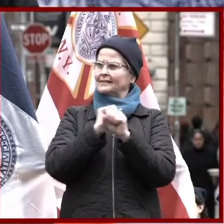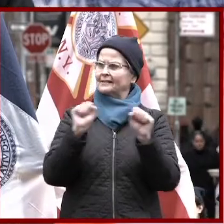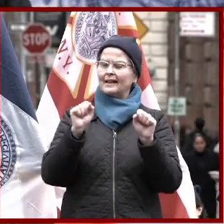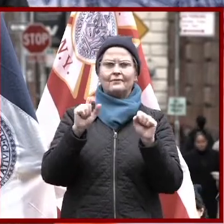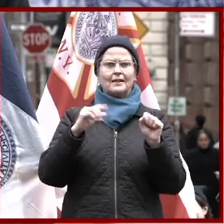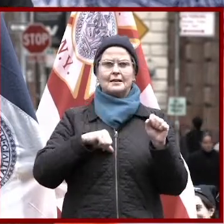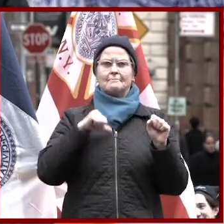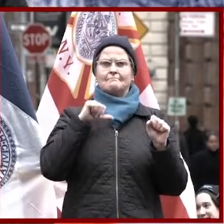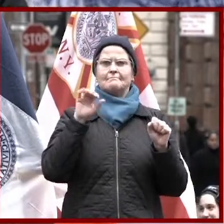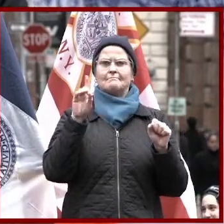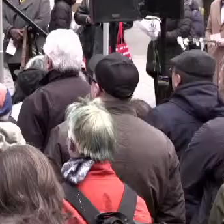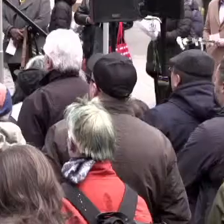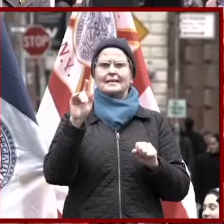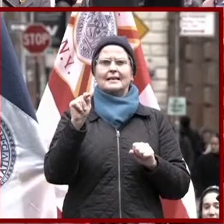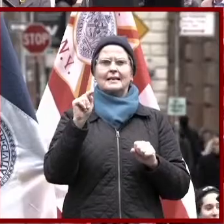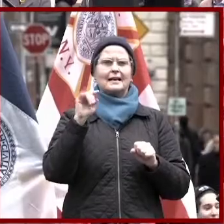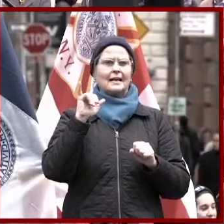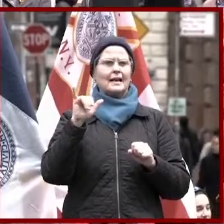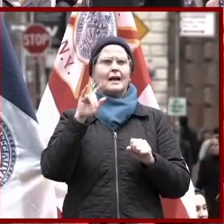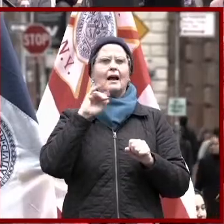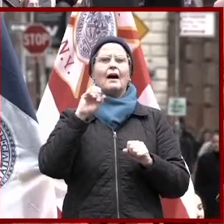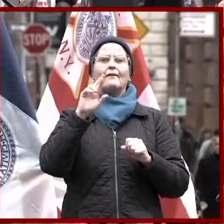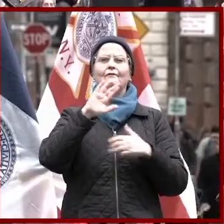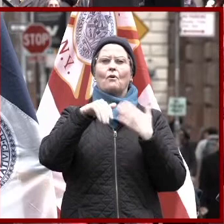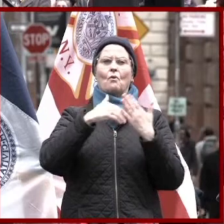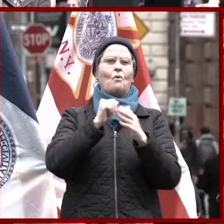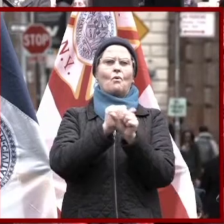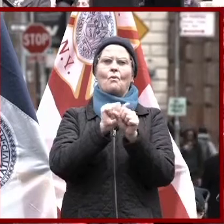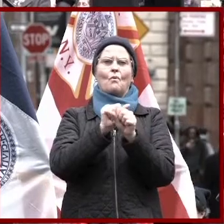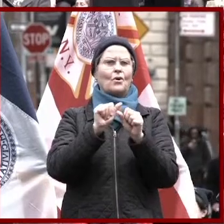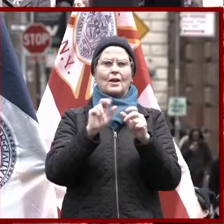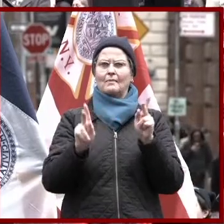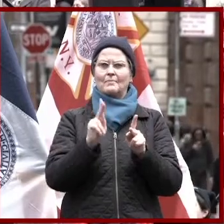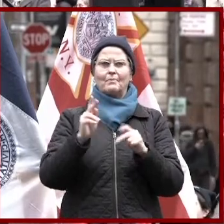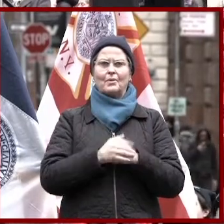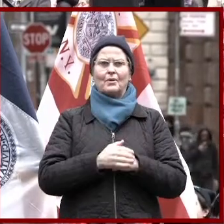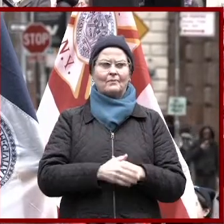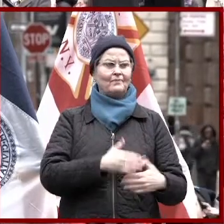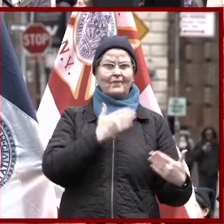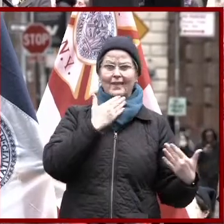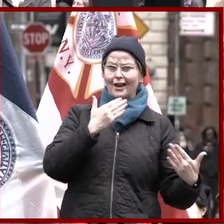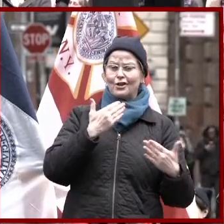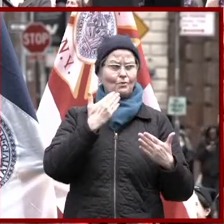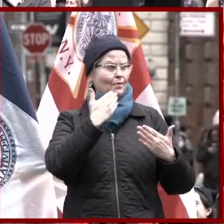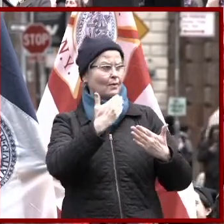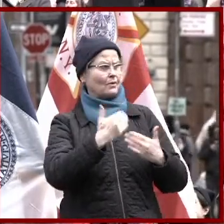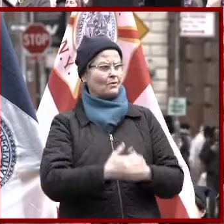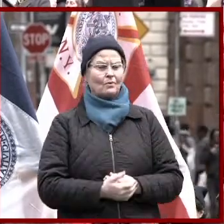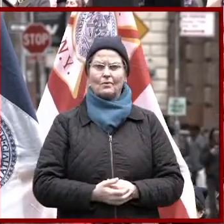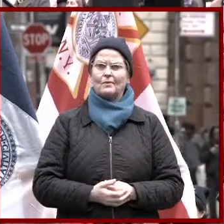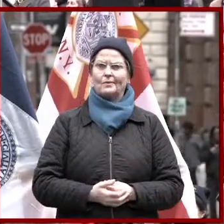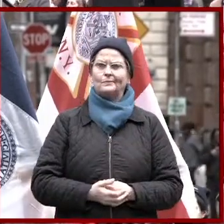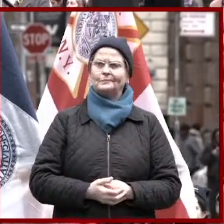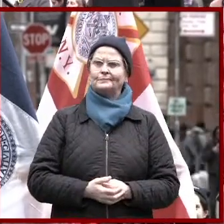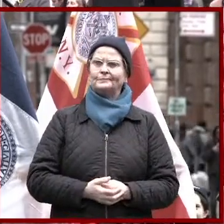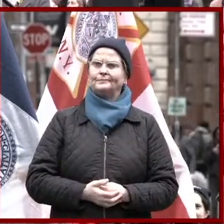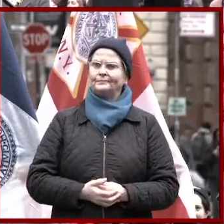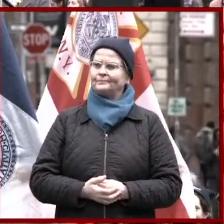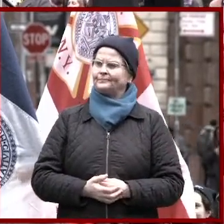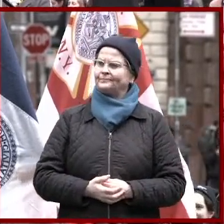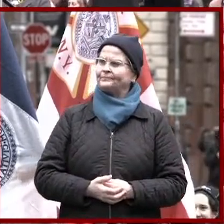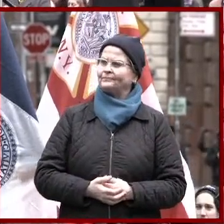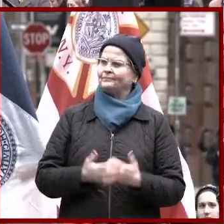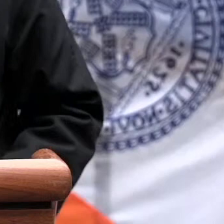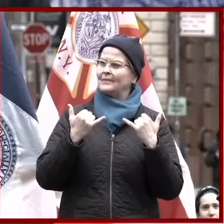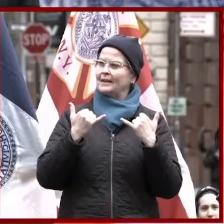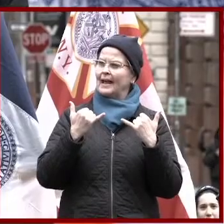working people. So thank you all. And today we